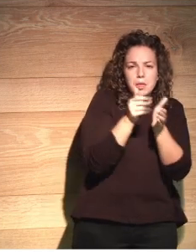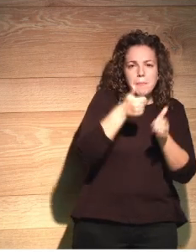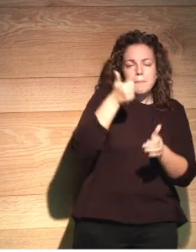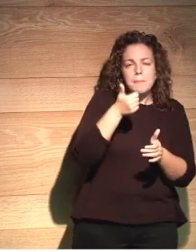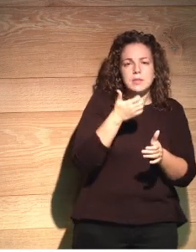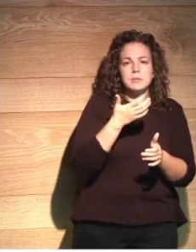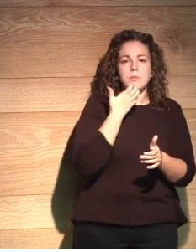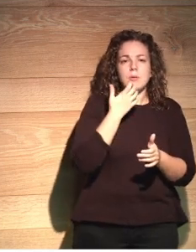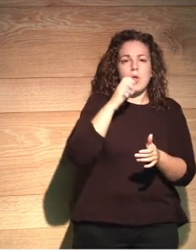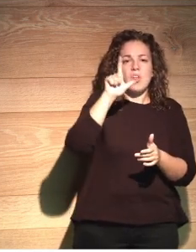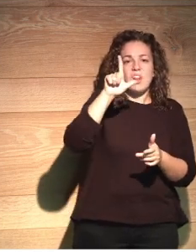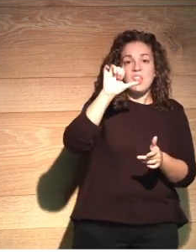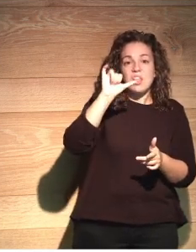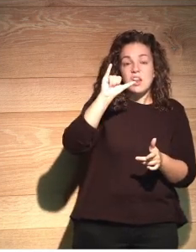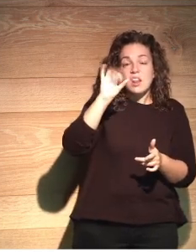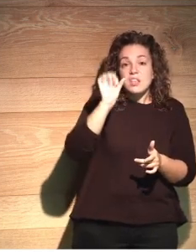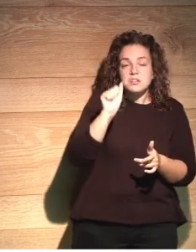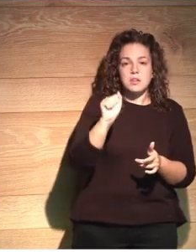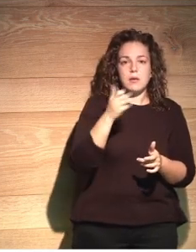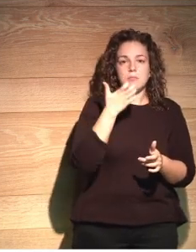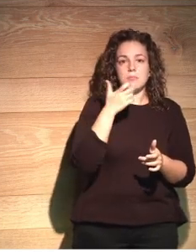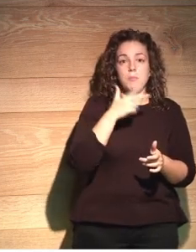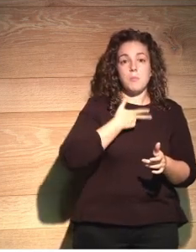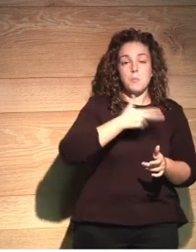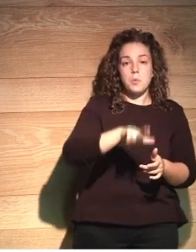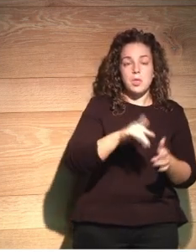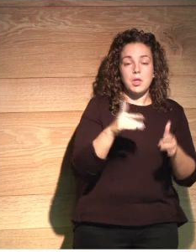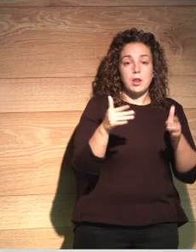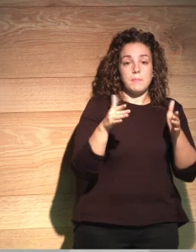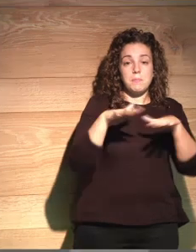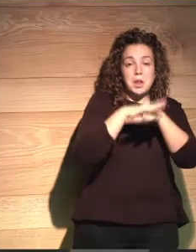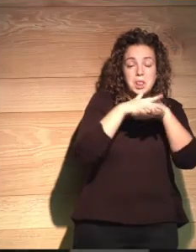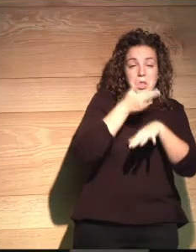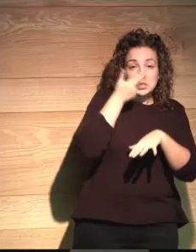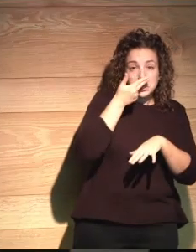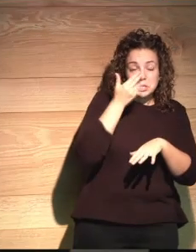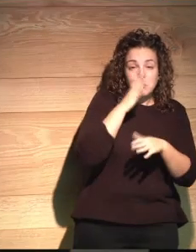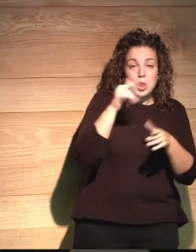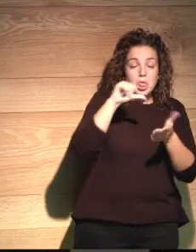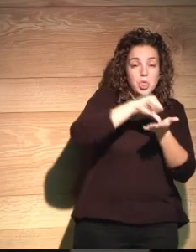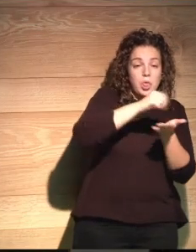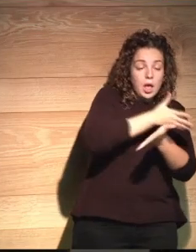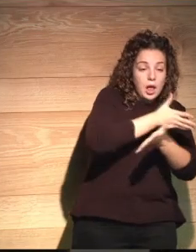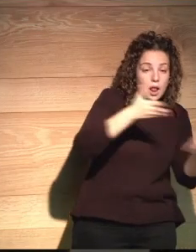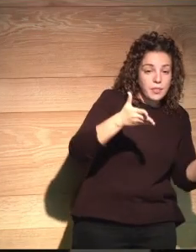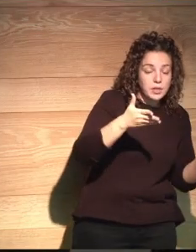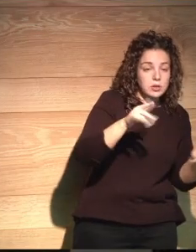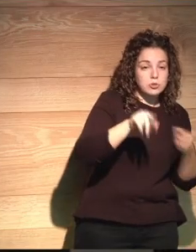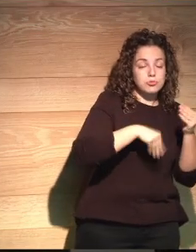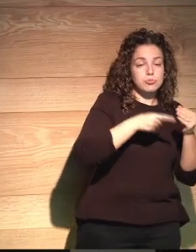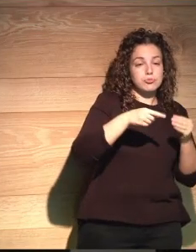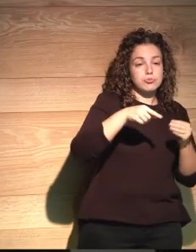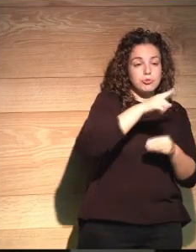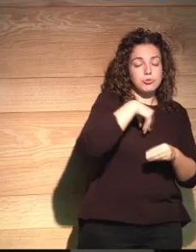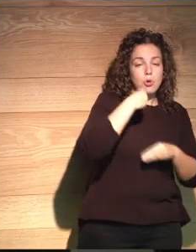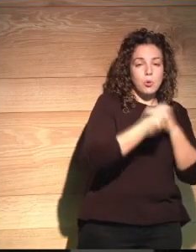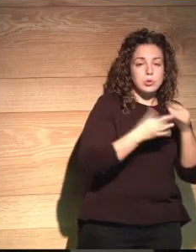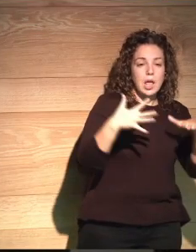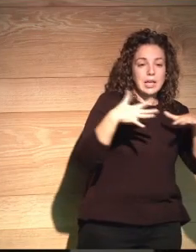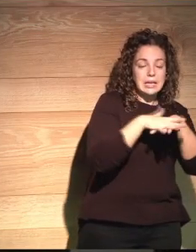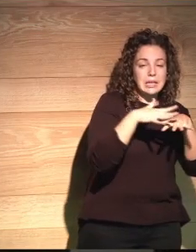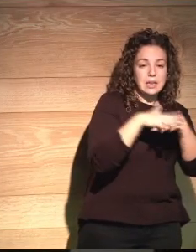Portugal, you get a network like this. Now, the interesting thing is that even in a big city, we tend to create a network with high clustering. So we create a